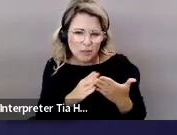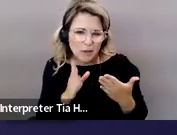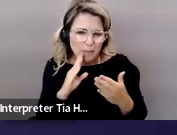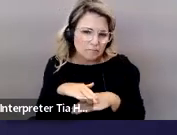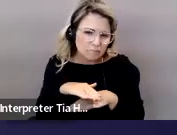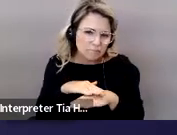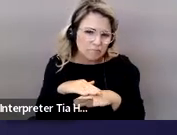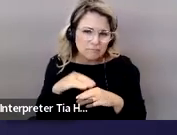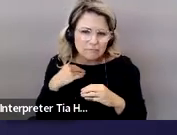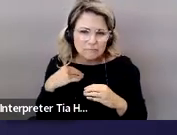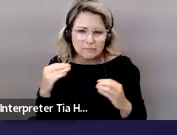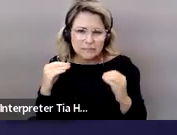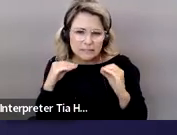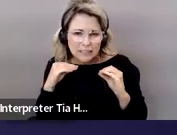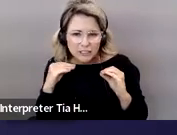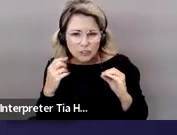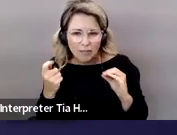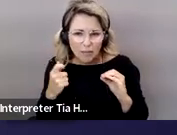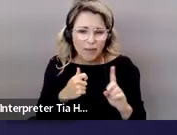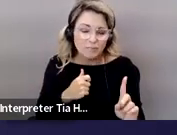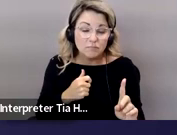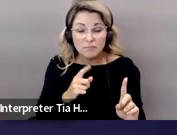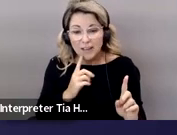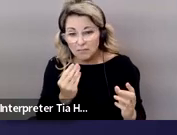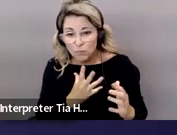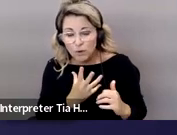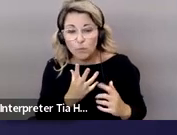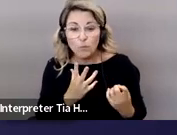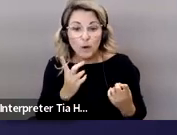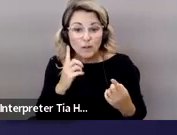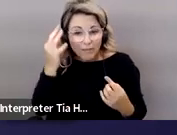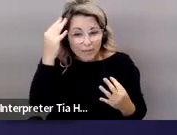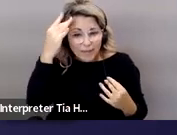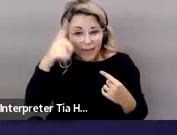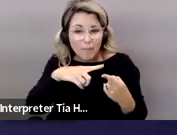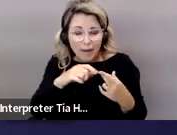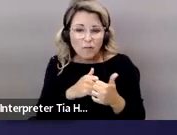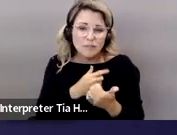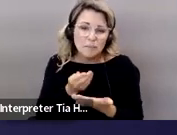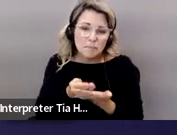you recommend to folks as they're crafting their budgets, regardless of the size of the budget? What are things